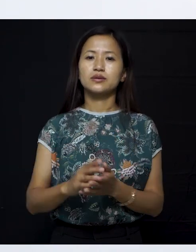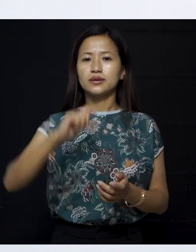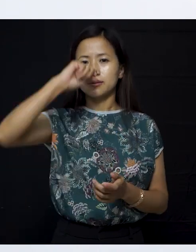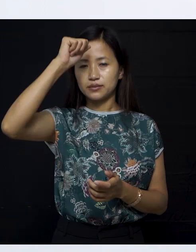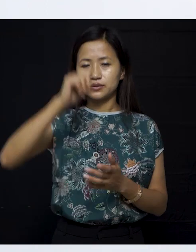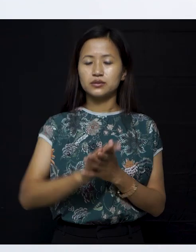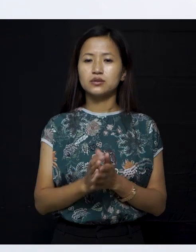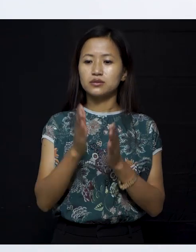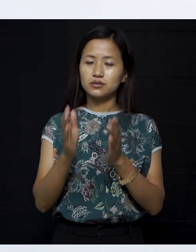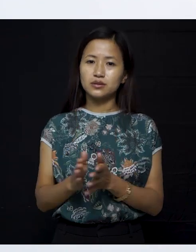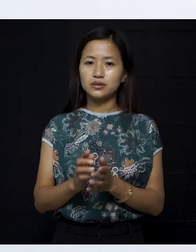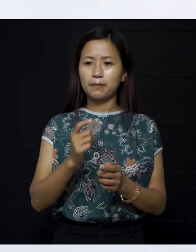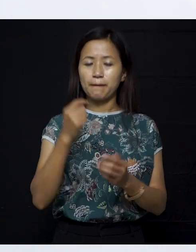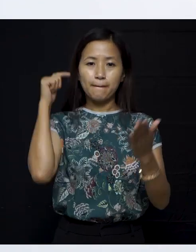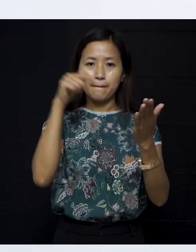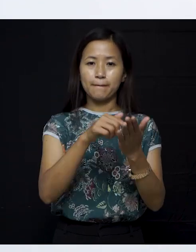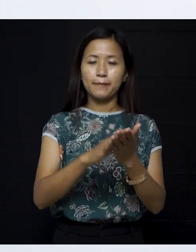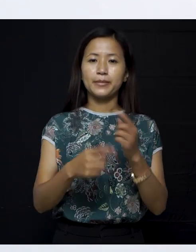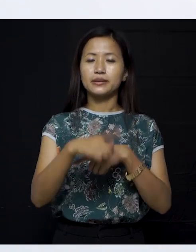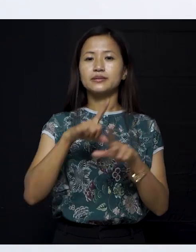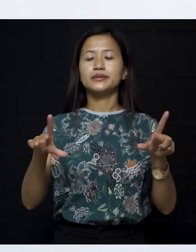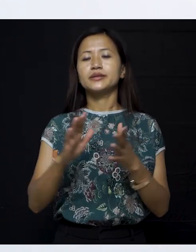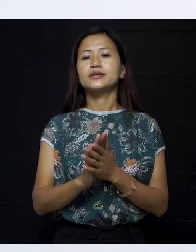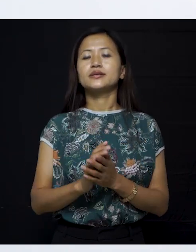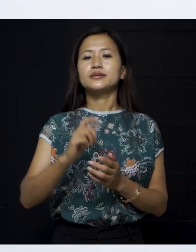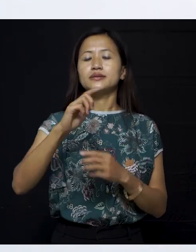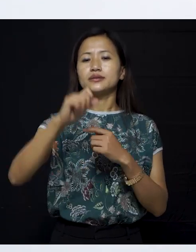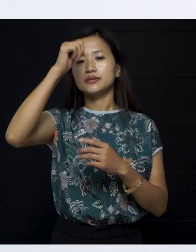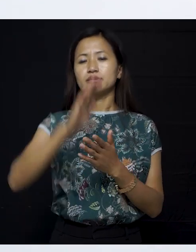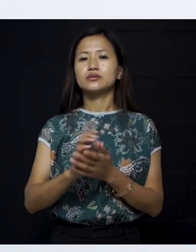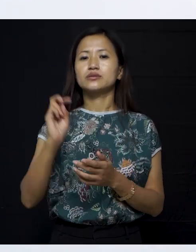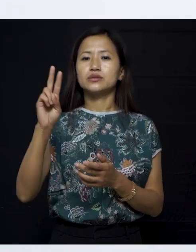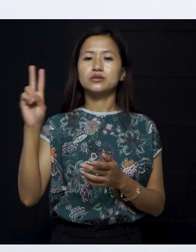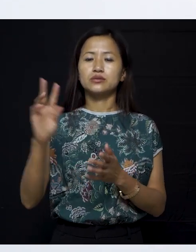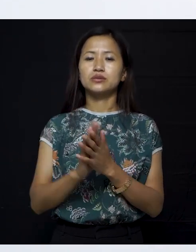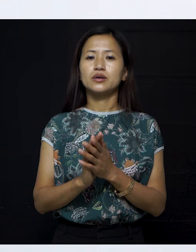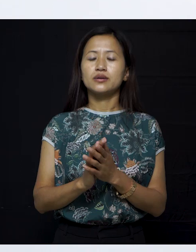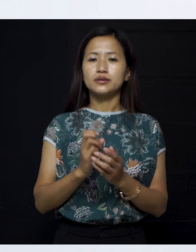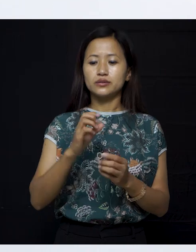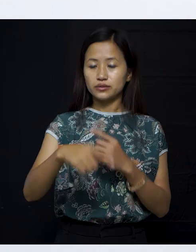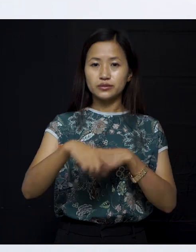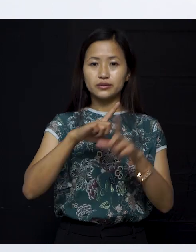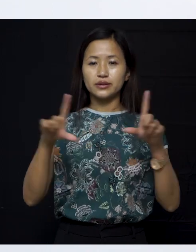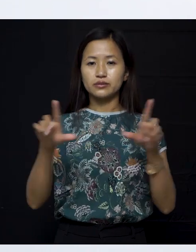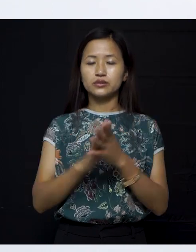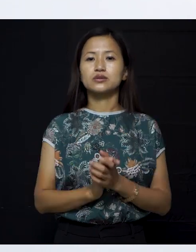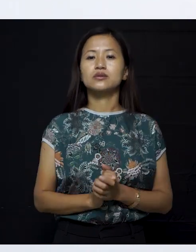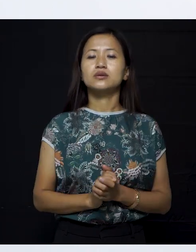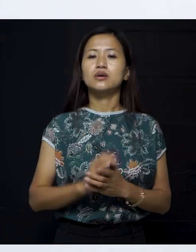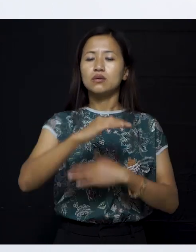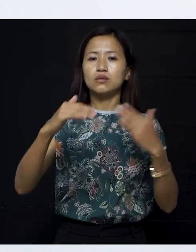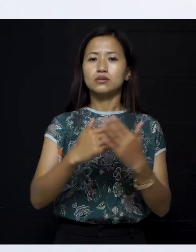main language. All right. And in India, we have altogether 22 recognized languages, and